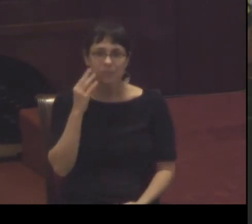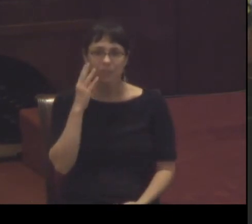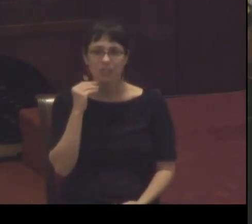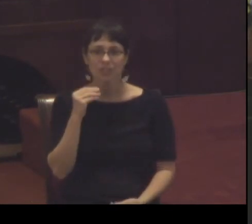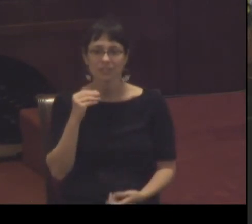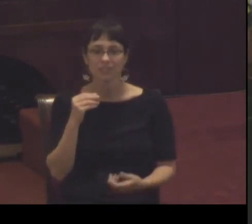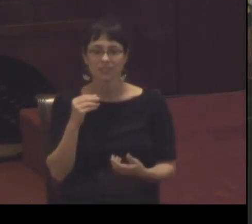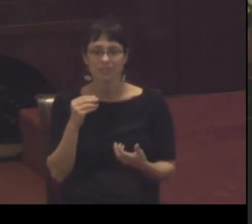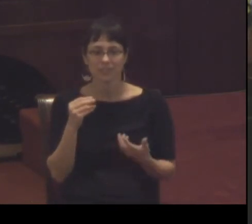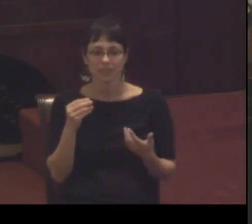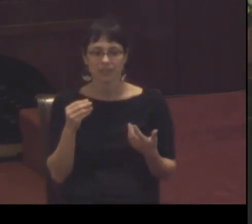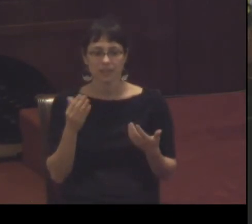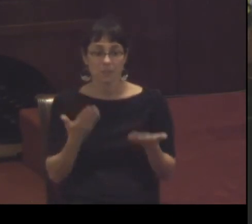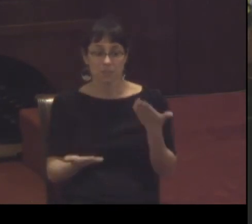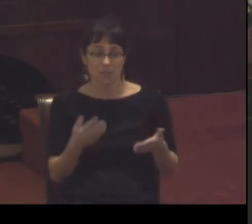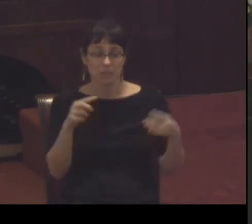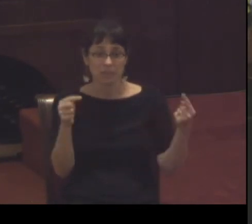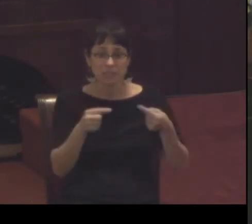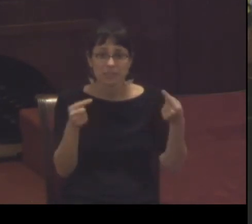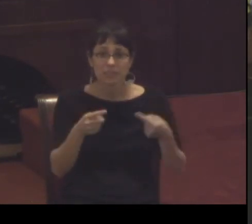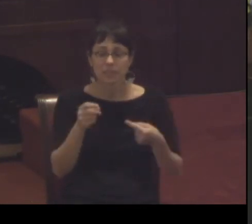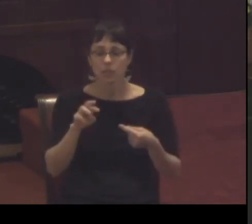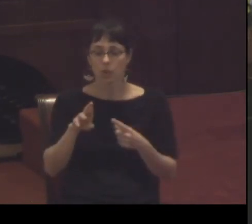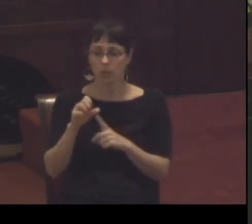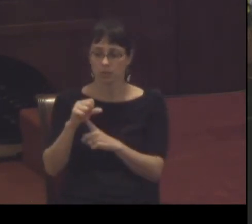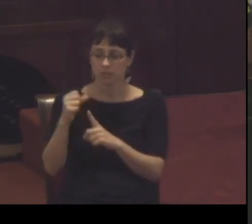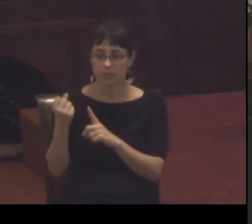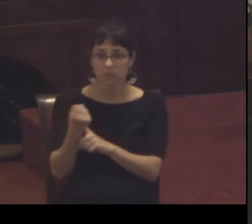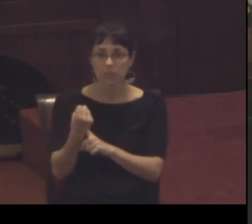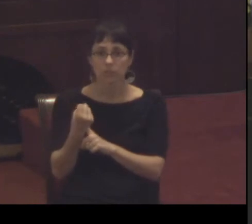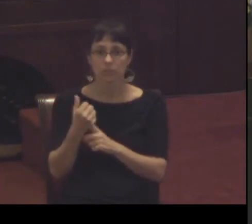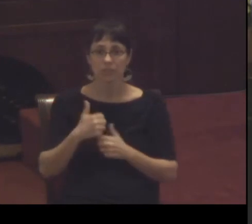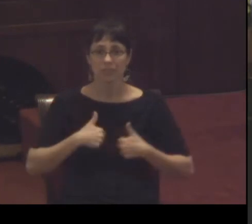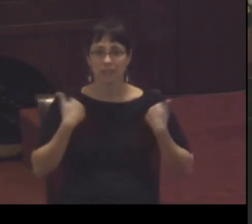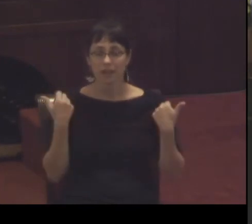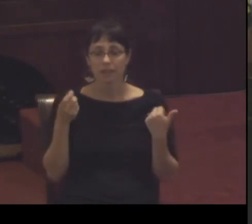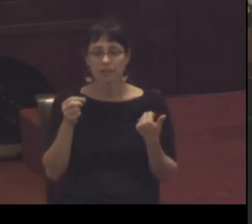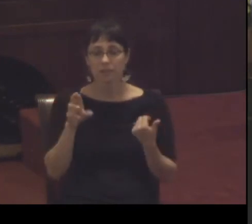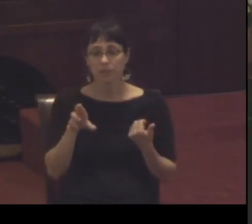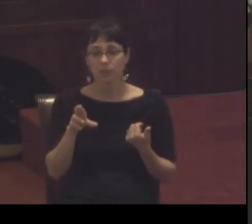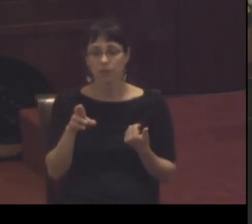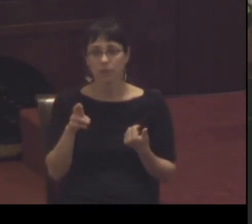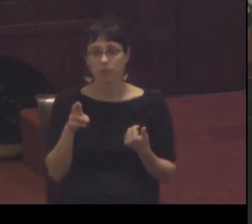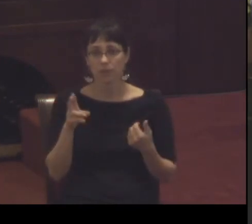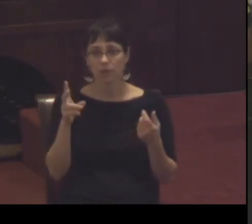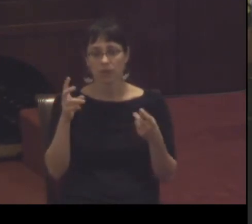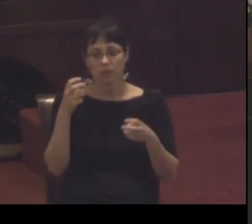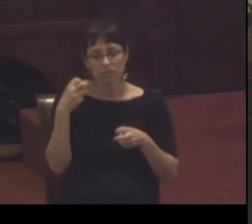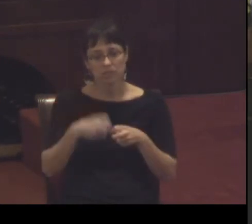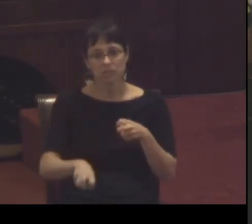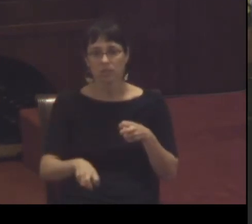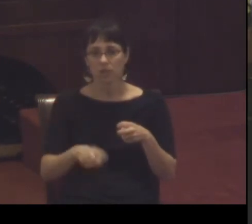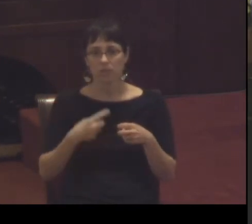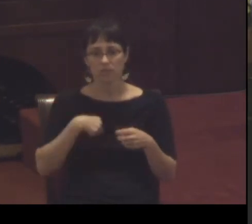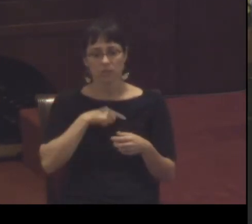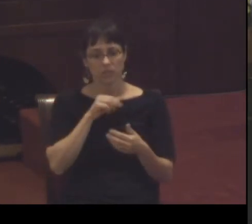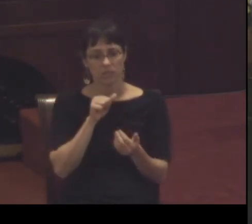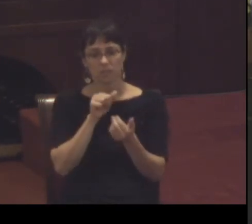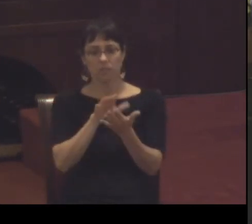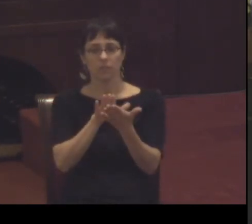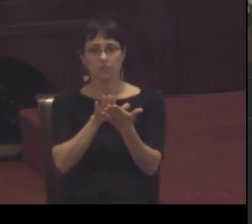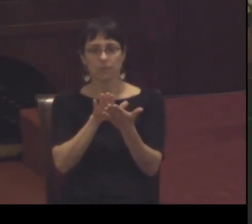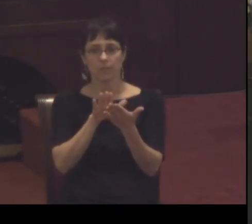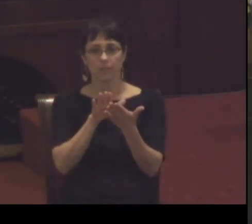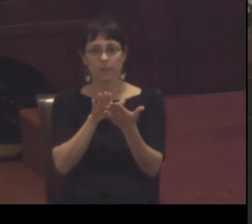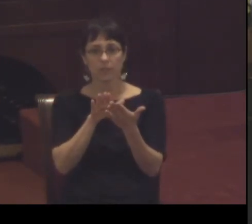it is the pit of our sin whether it is the pit of our circumstances whether it is the pit of difficulties that we are encountering that we can only